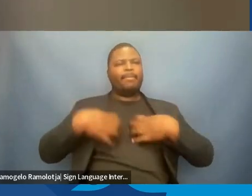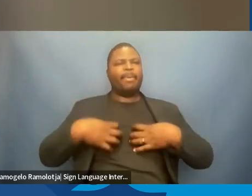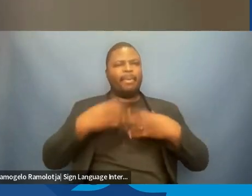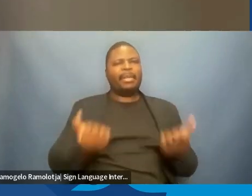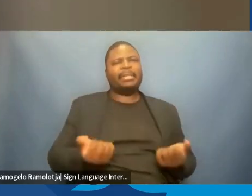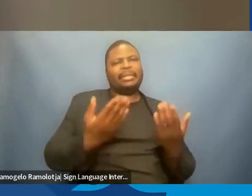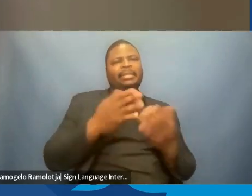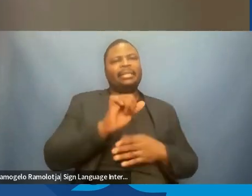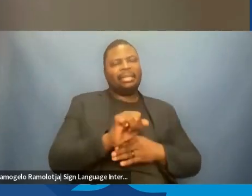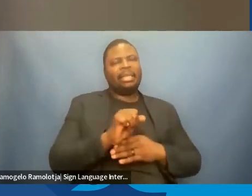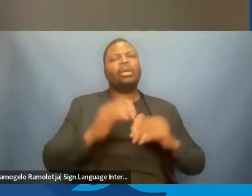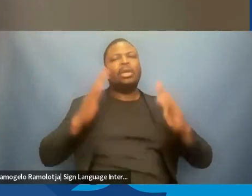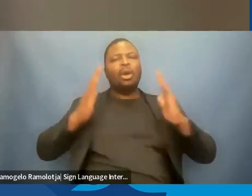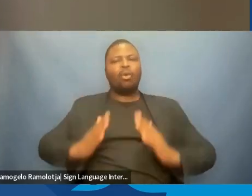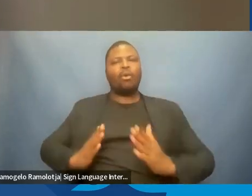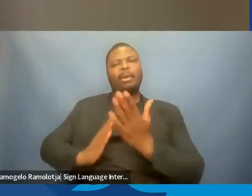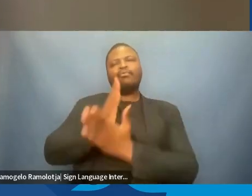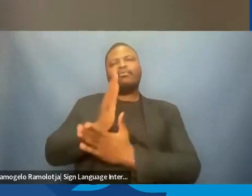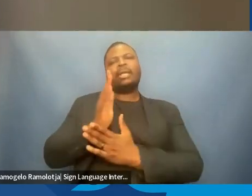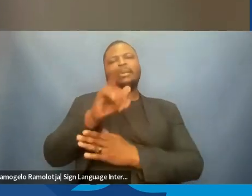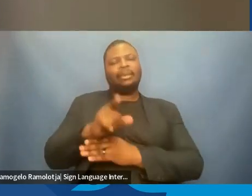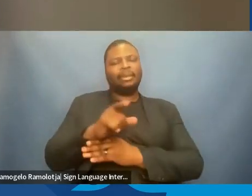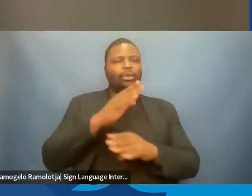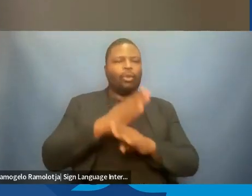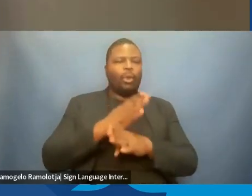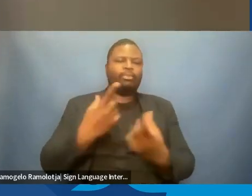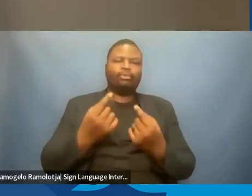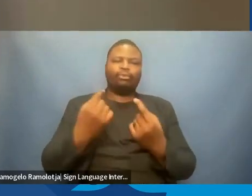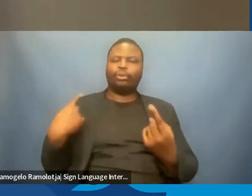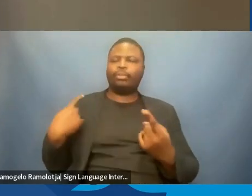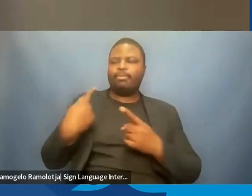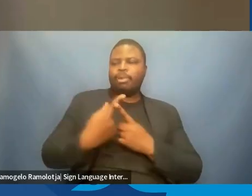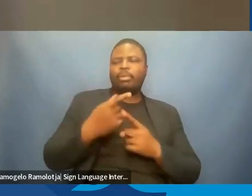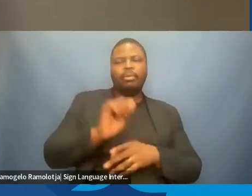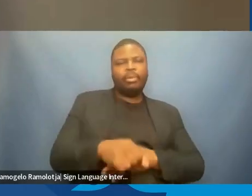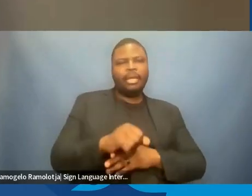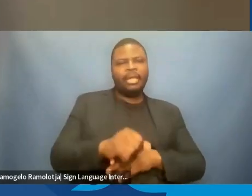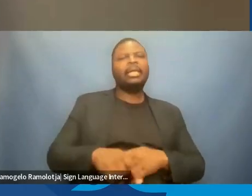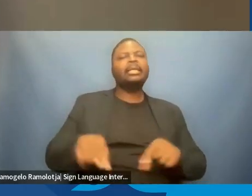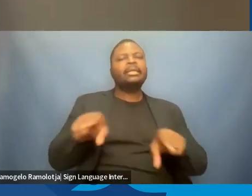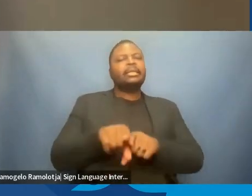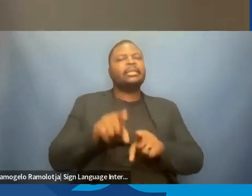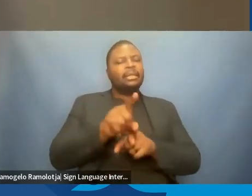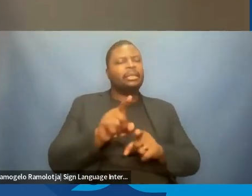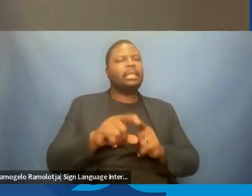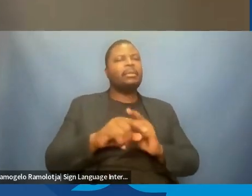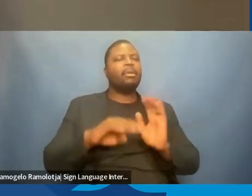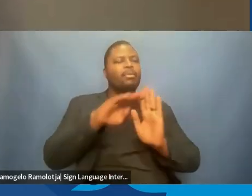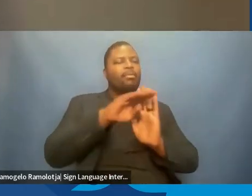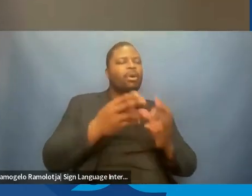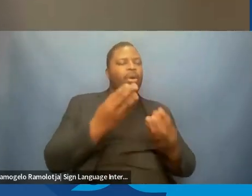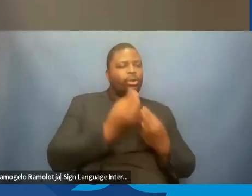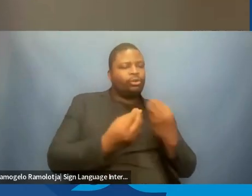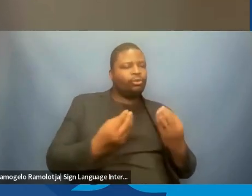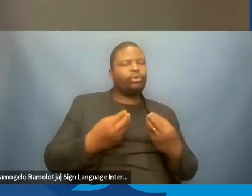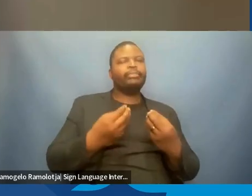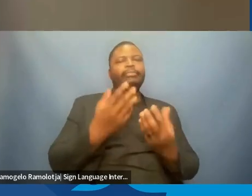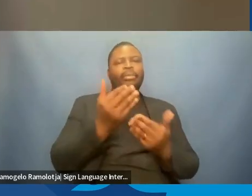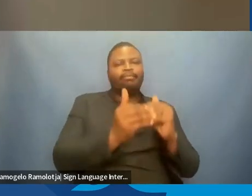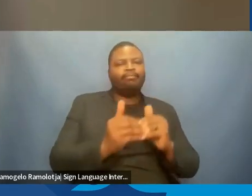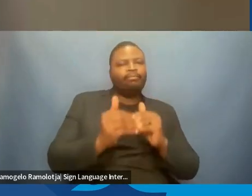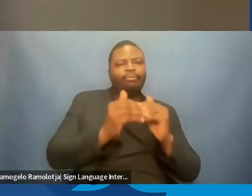rights work that has been done, as well as on the parenting program that Kalvanya will also